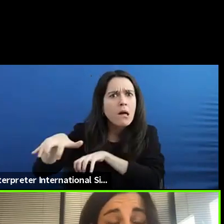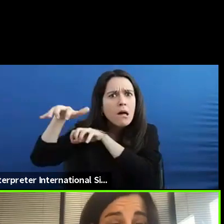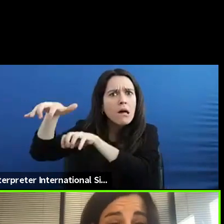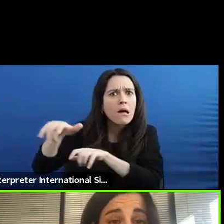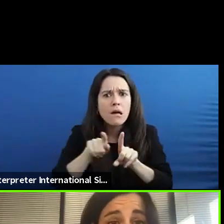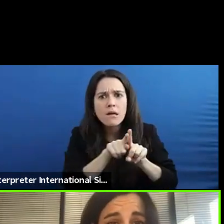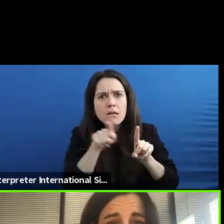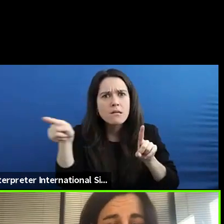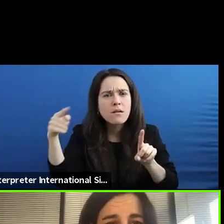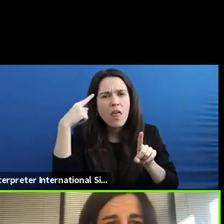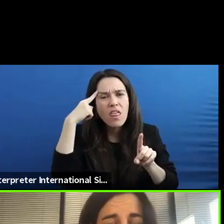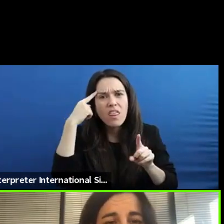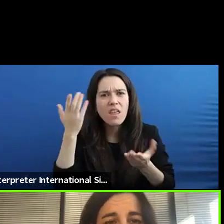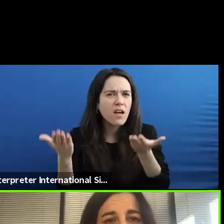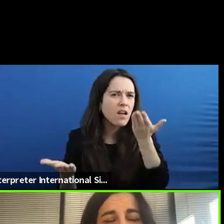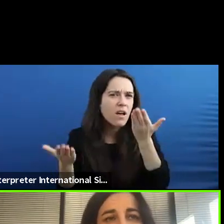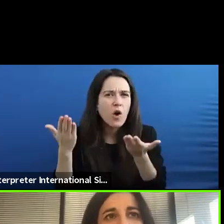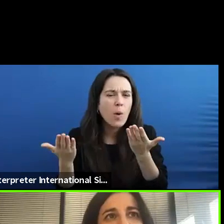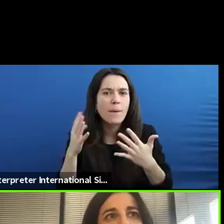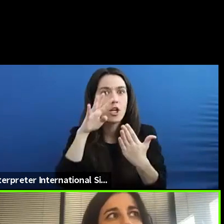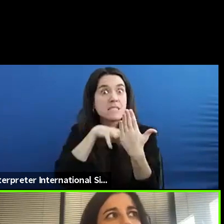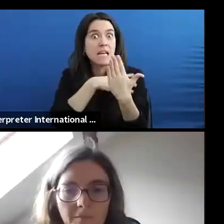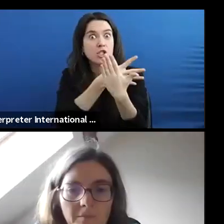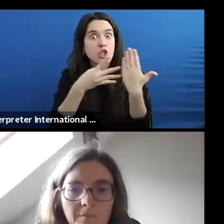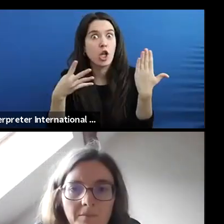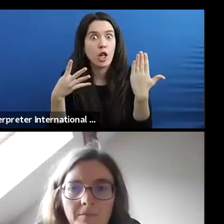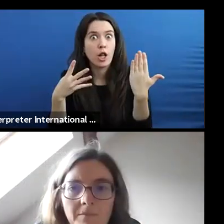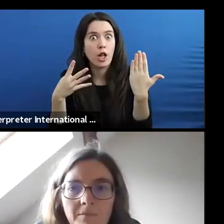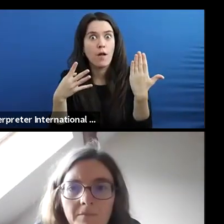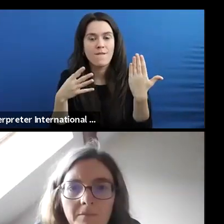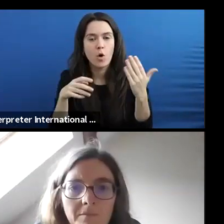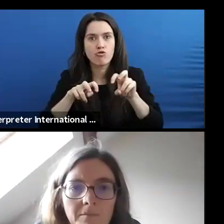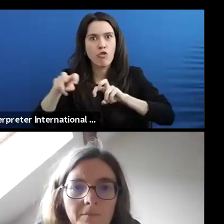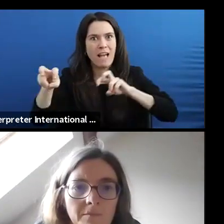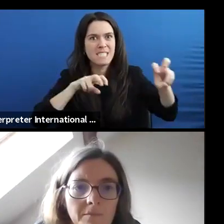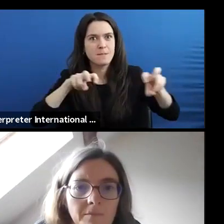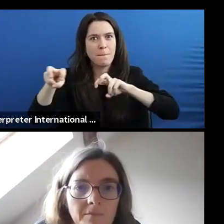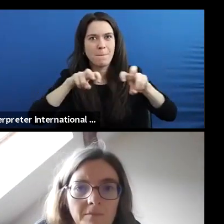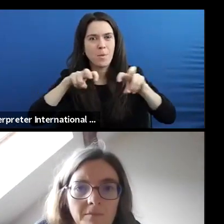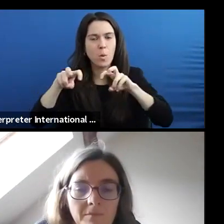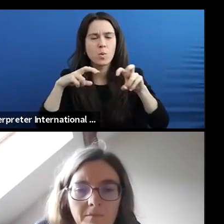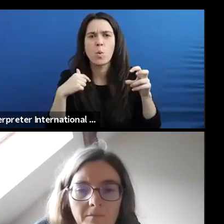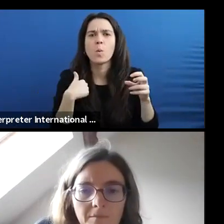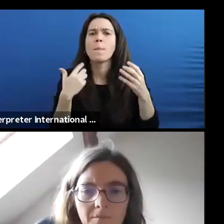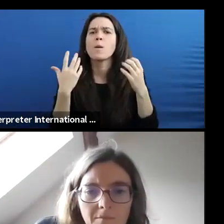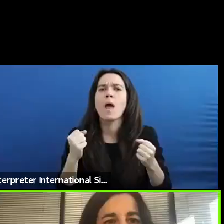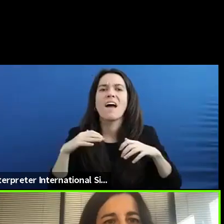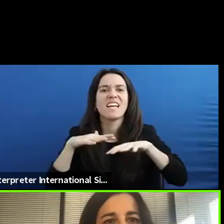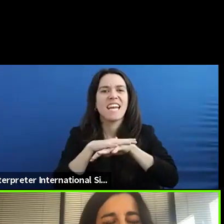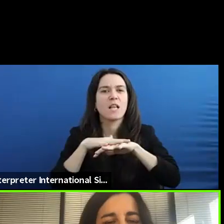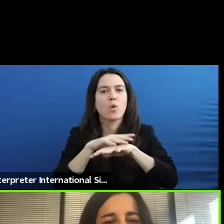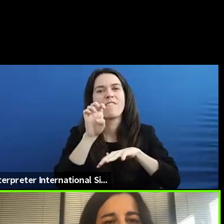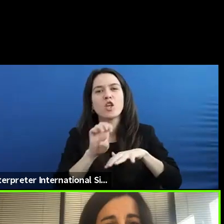shows, for example. We have a network of European cities